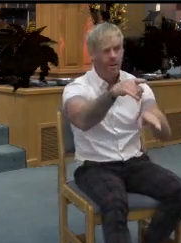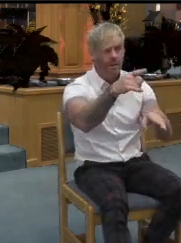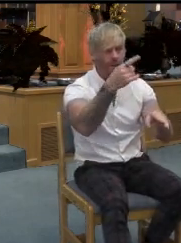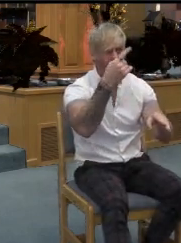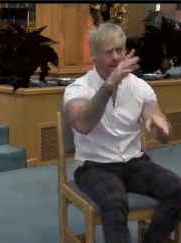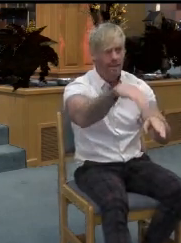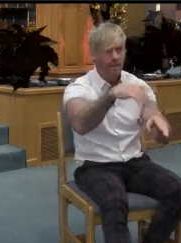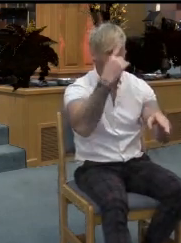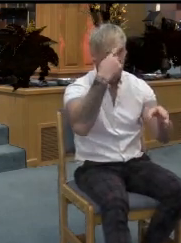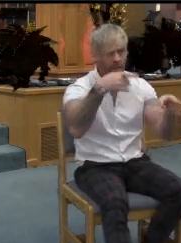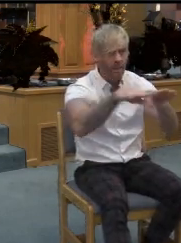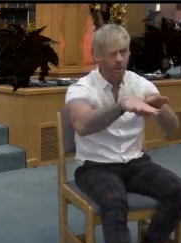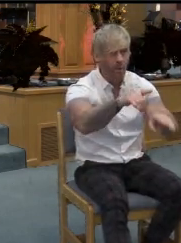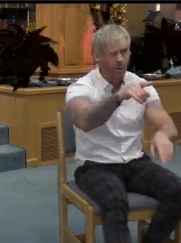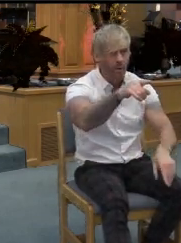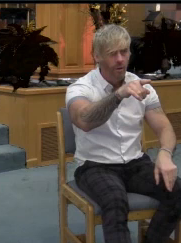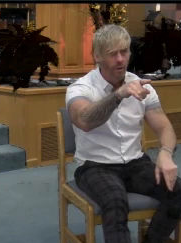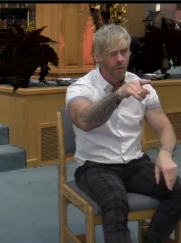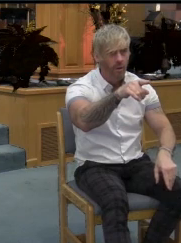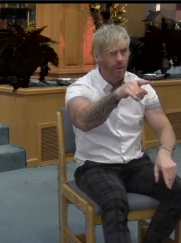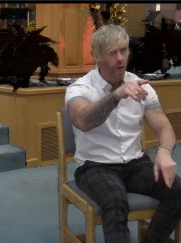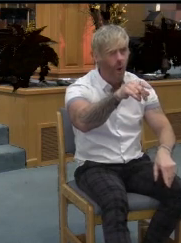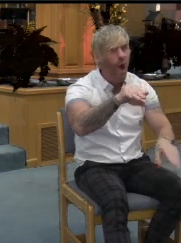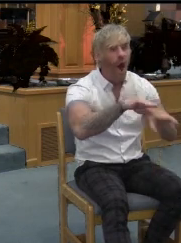ready? Anomalies.